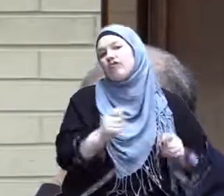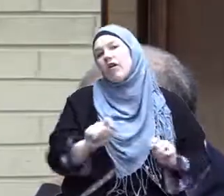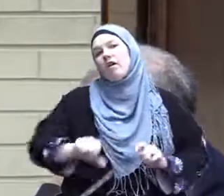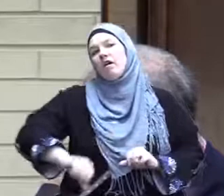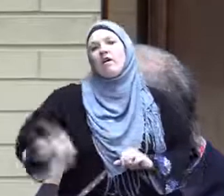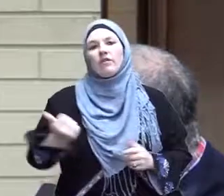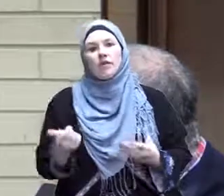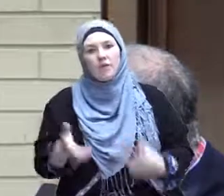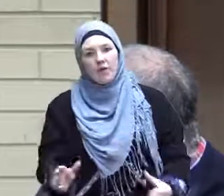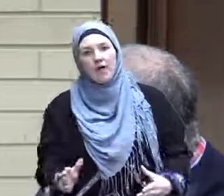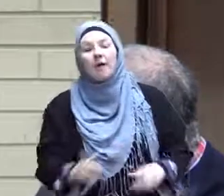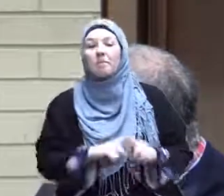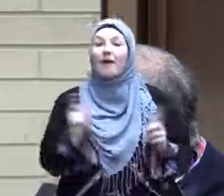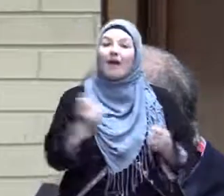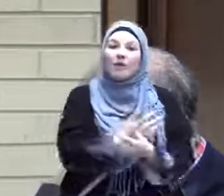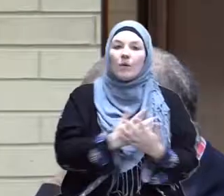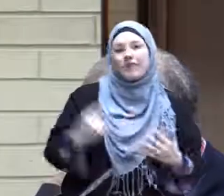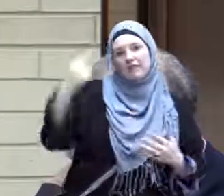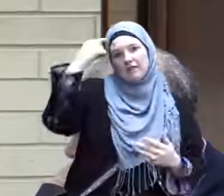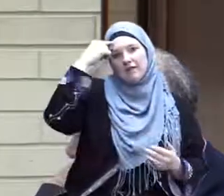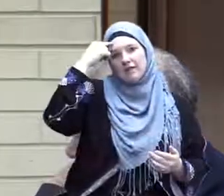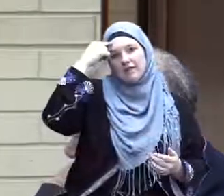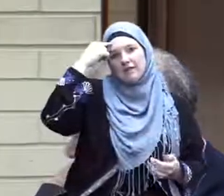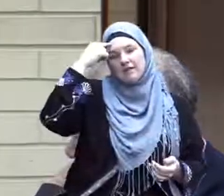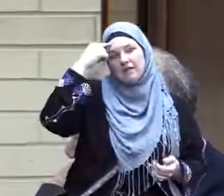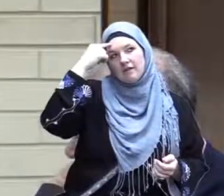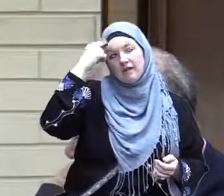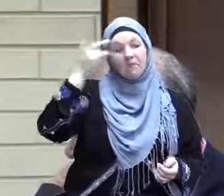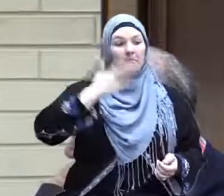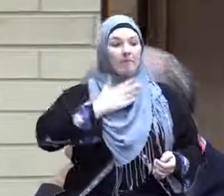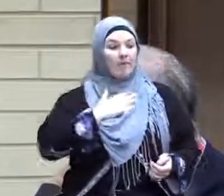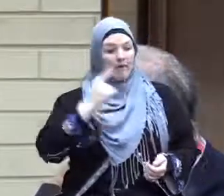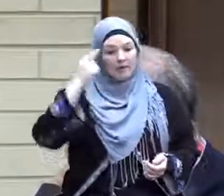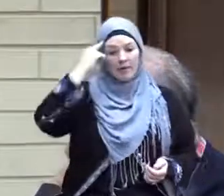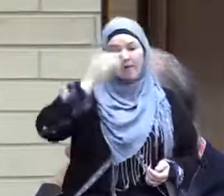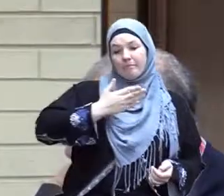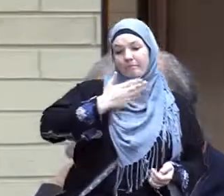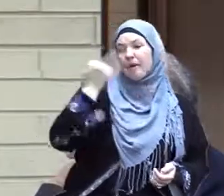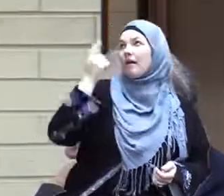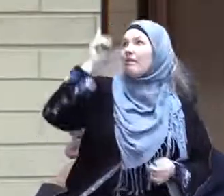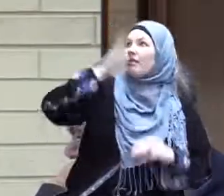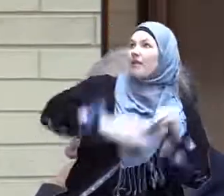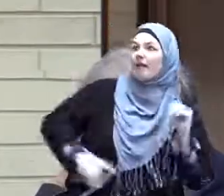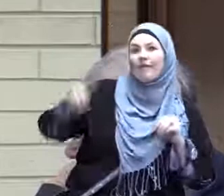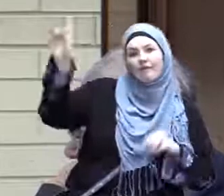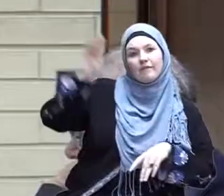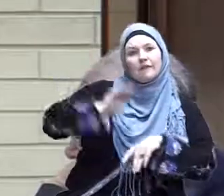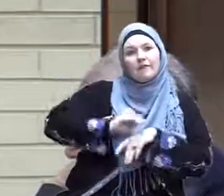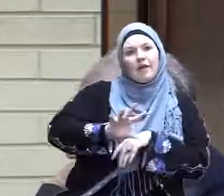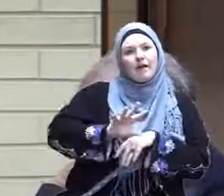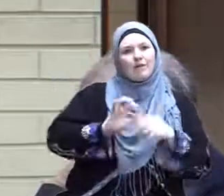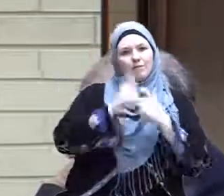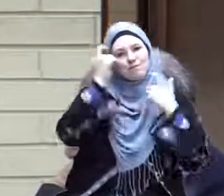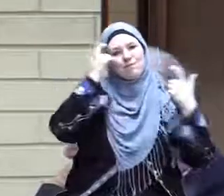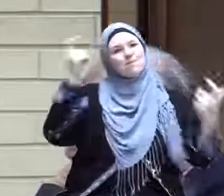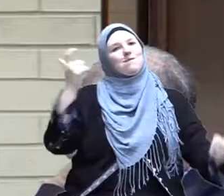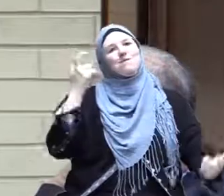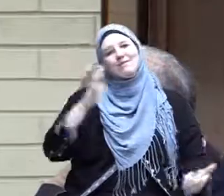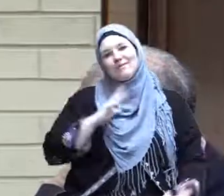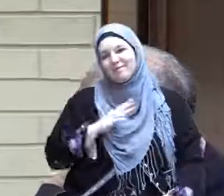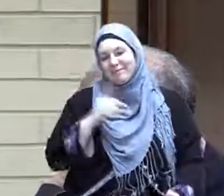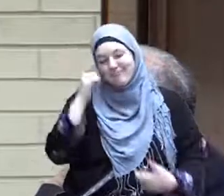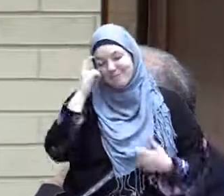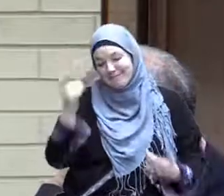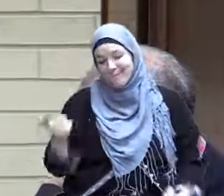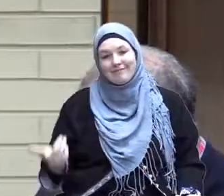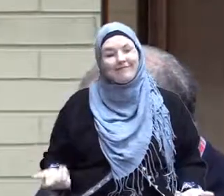different. And everyone thinks that his thought is better than the guidance of Allah subhanahu wa ta'ala. How arrogant. How